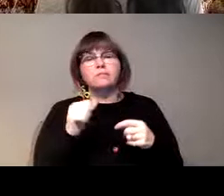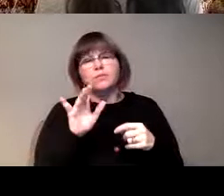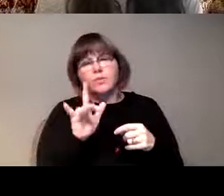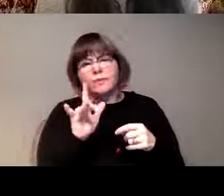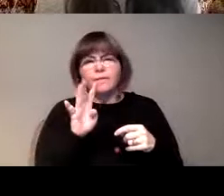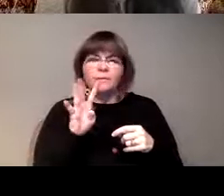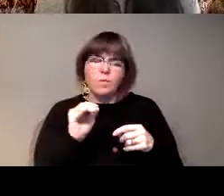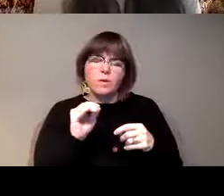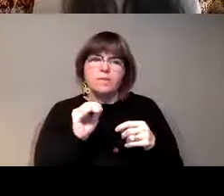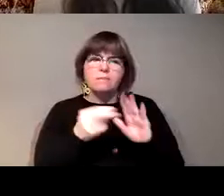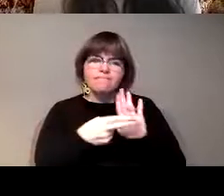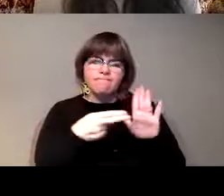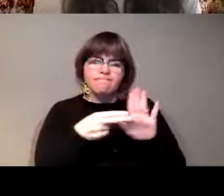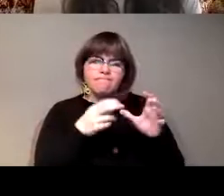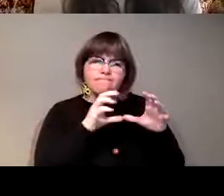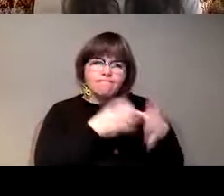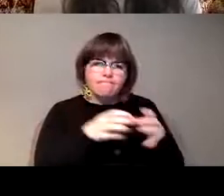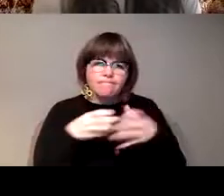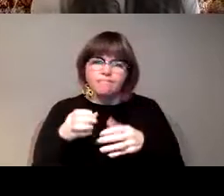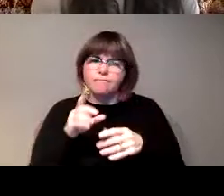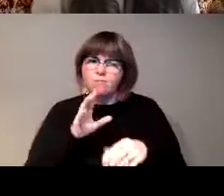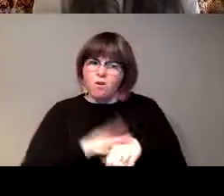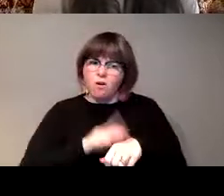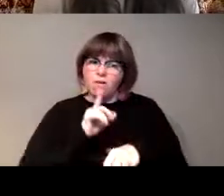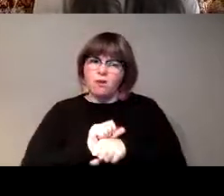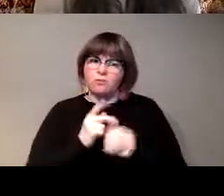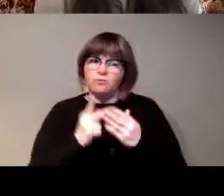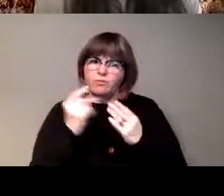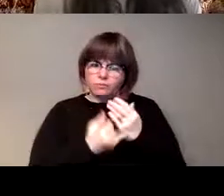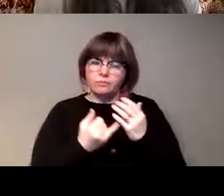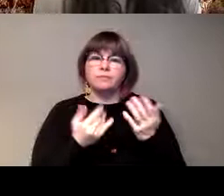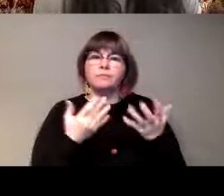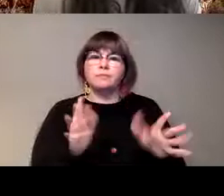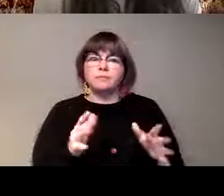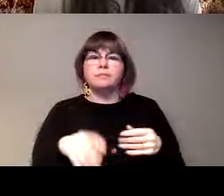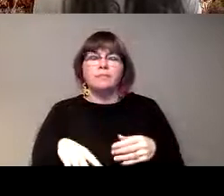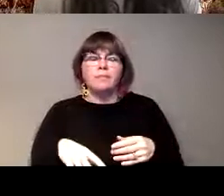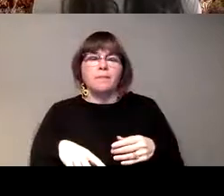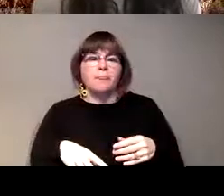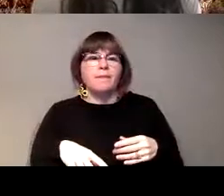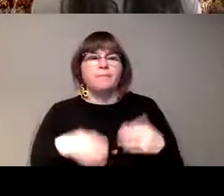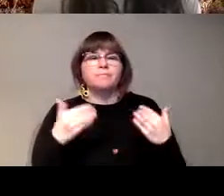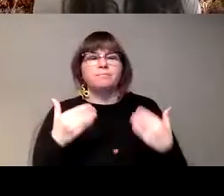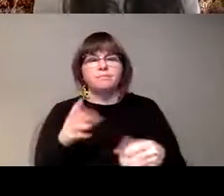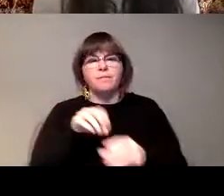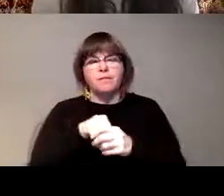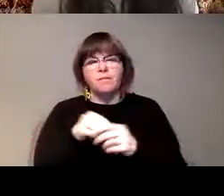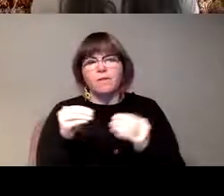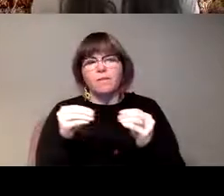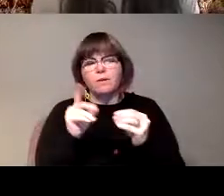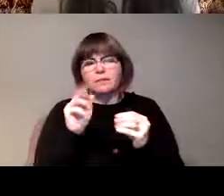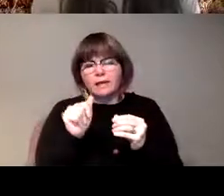40 classifications on the actual project. And then it finishes by participating in a more